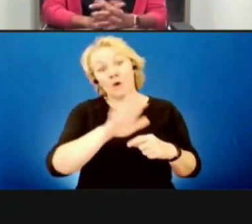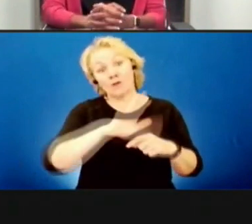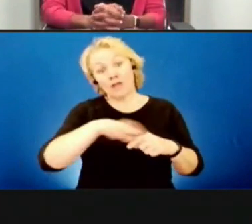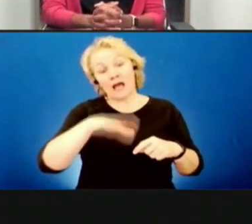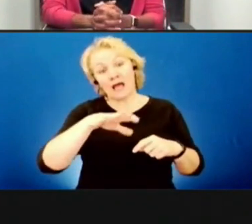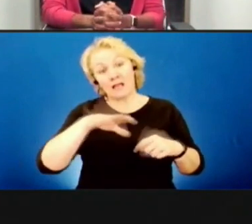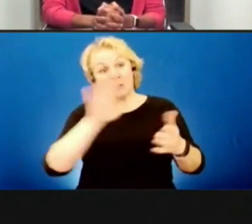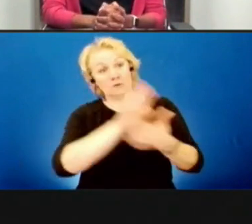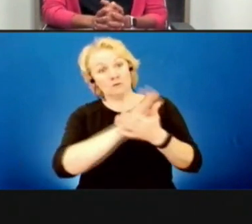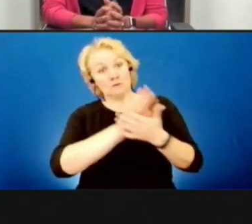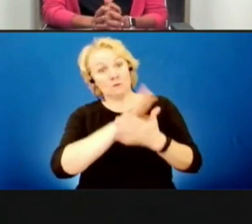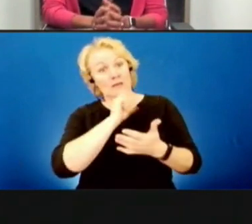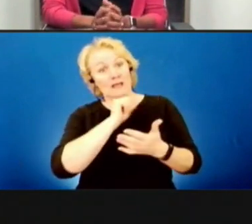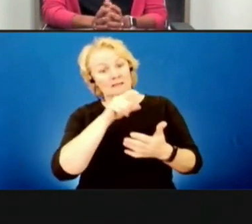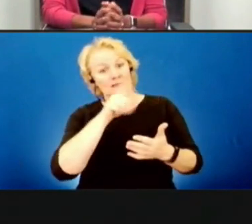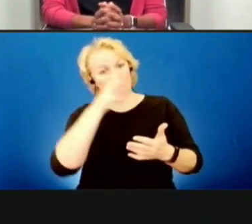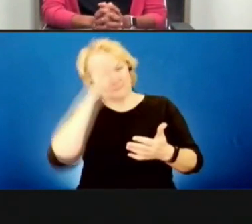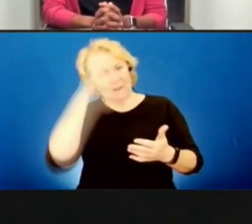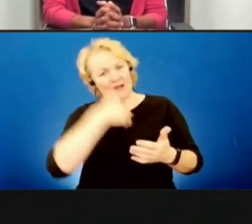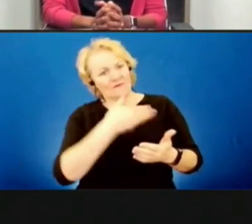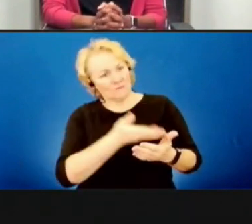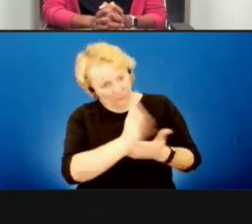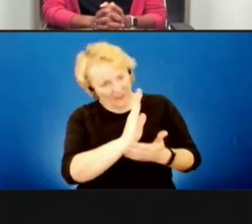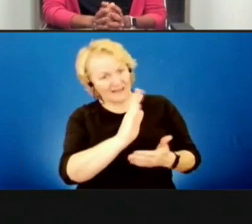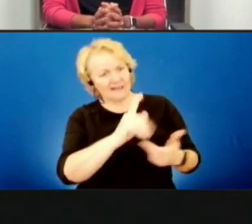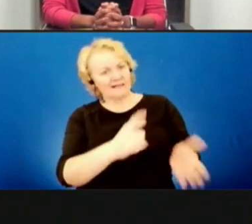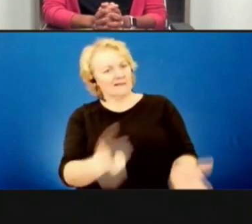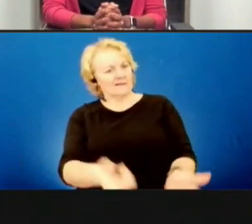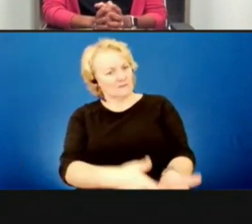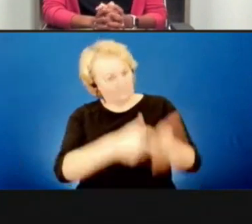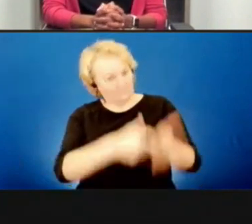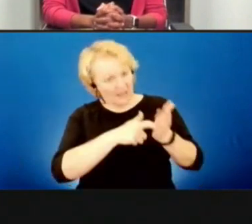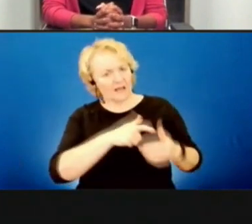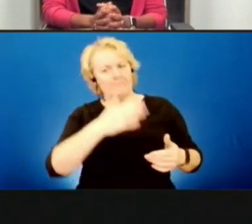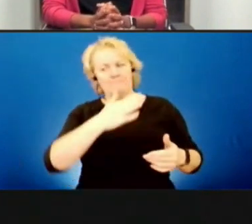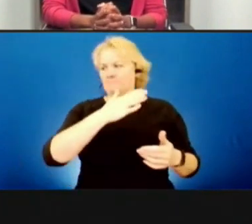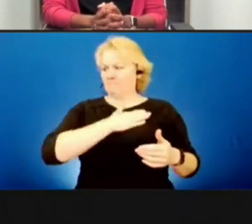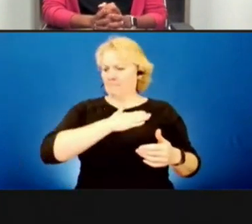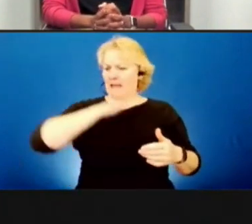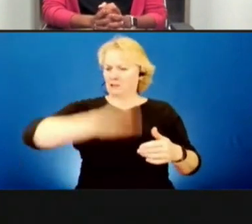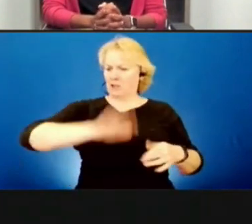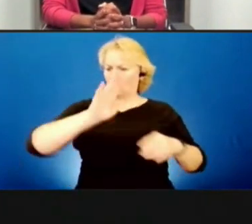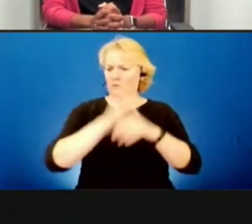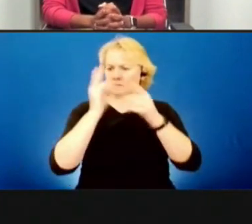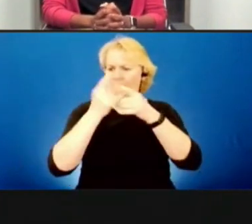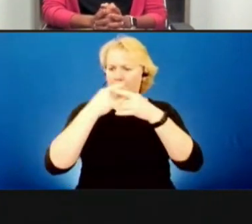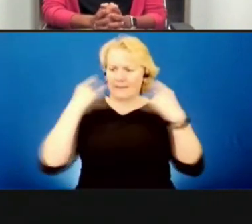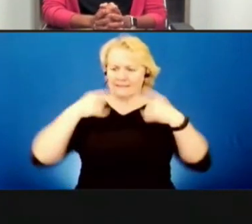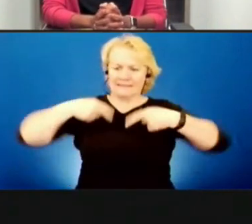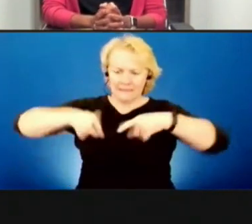has the right to insist that their child wear a mask at school.